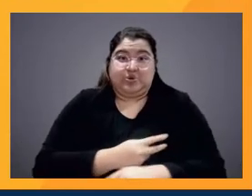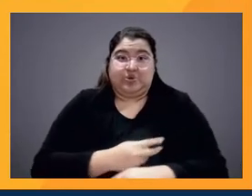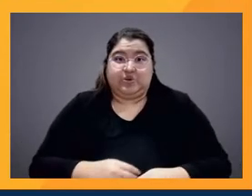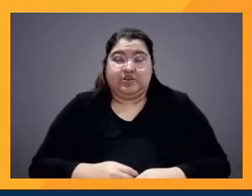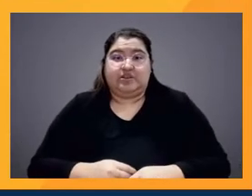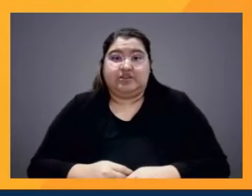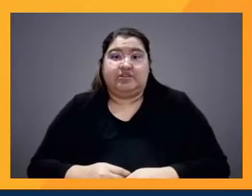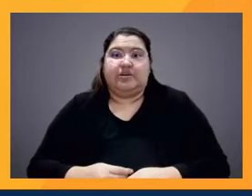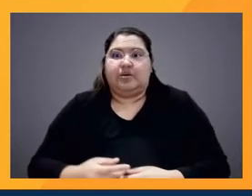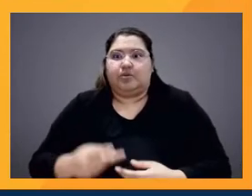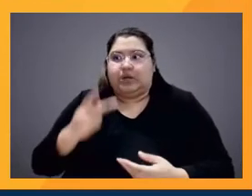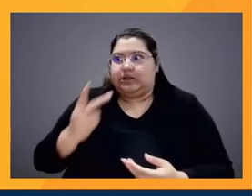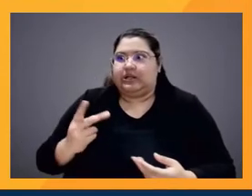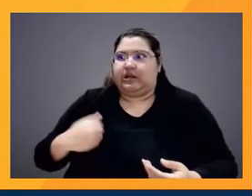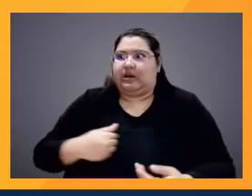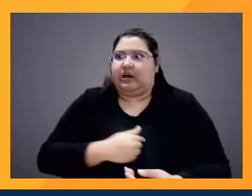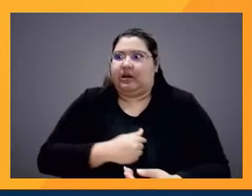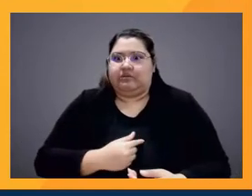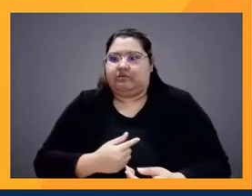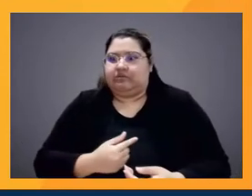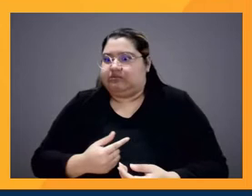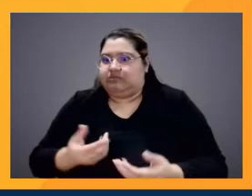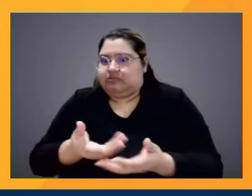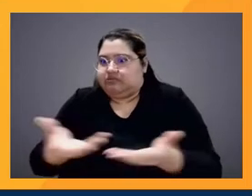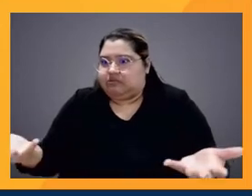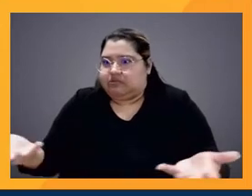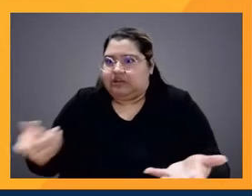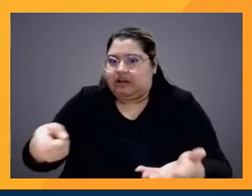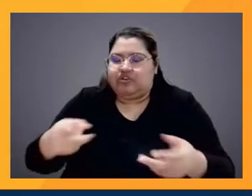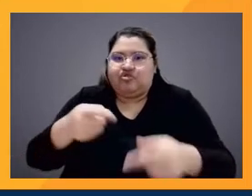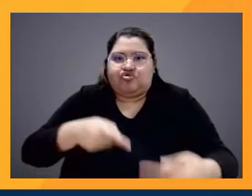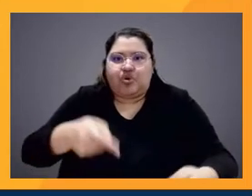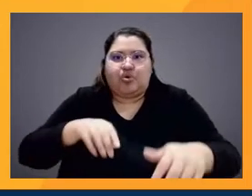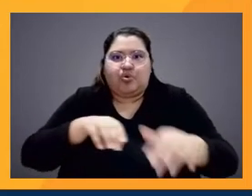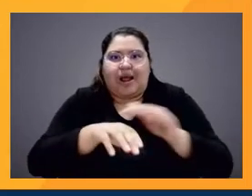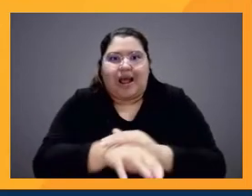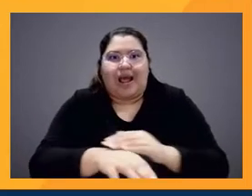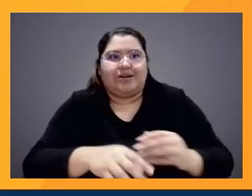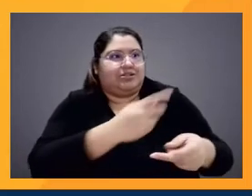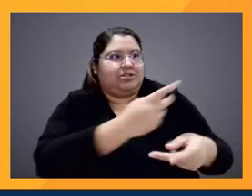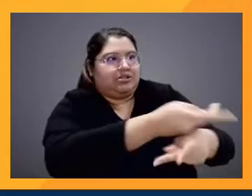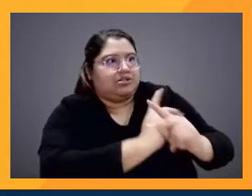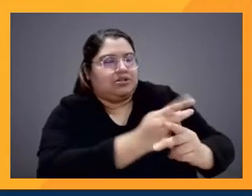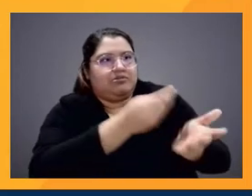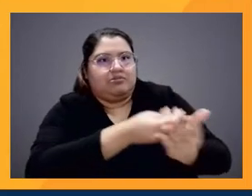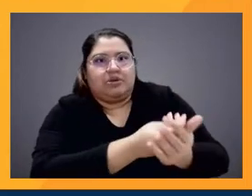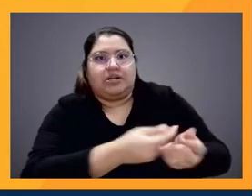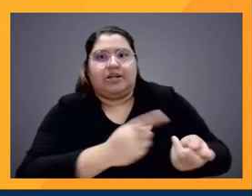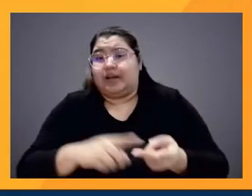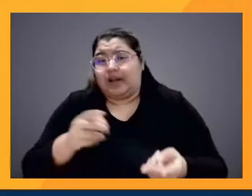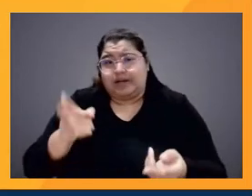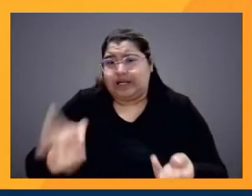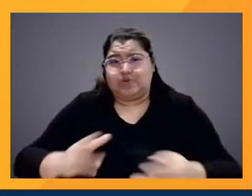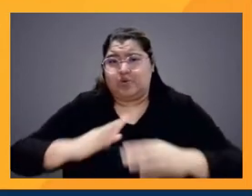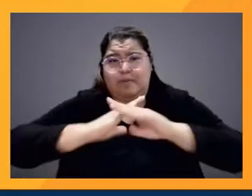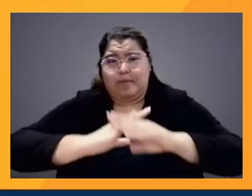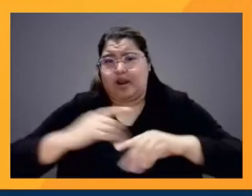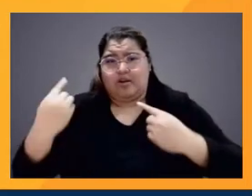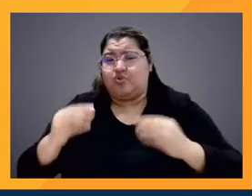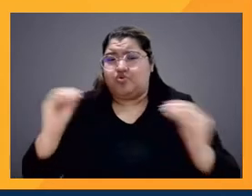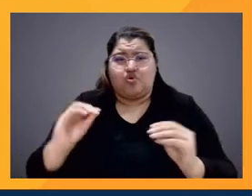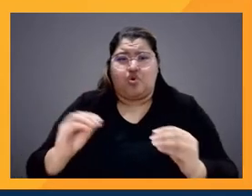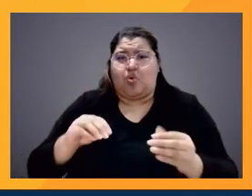out, we have over $150 billion available within our COVID Economic Injury Disaster Loan Program, which is low cost,